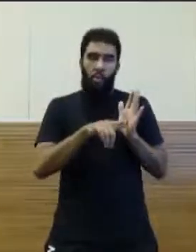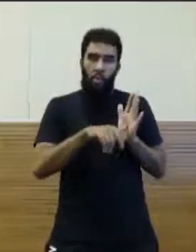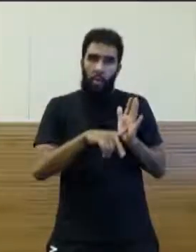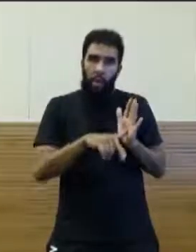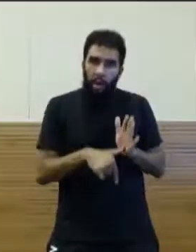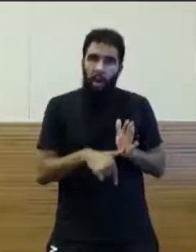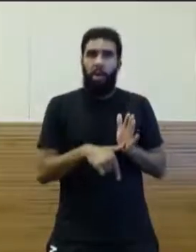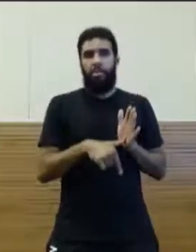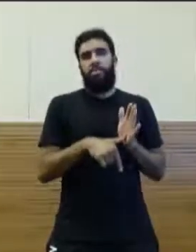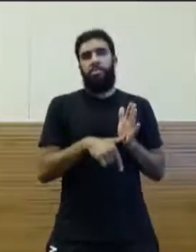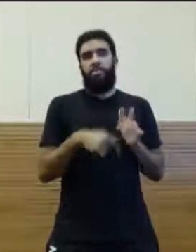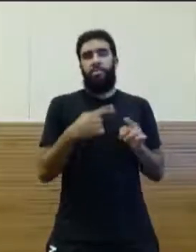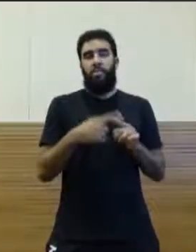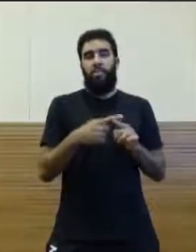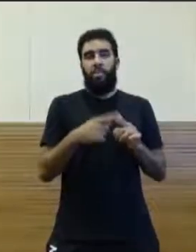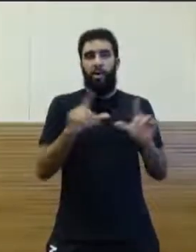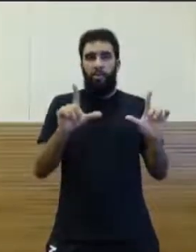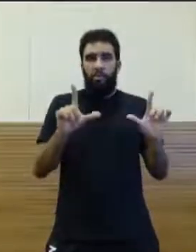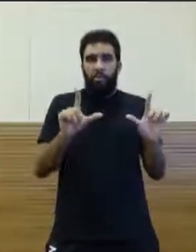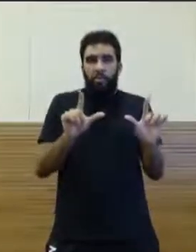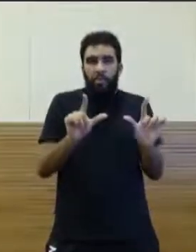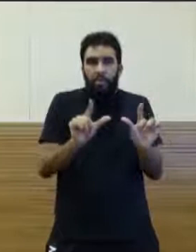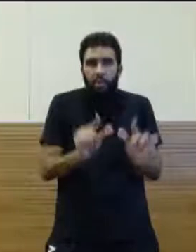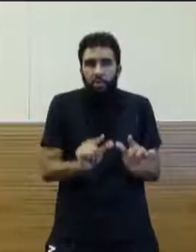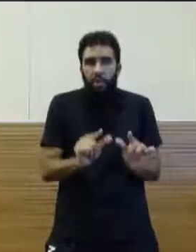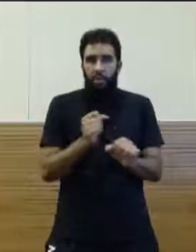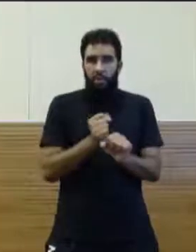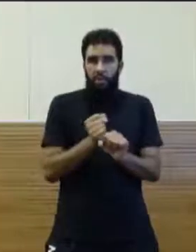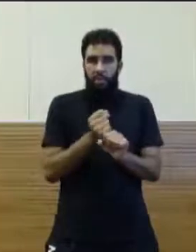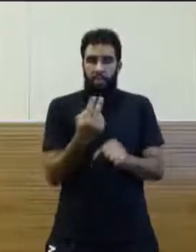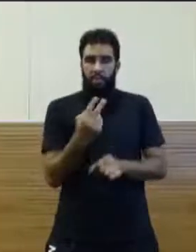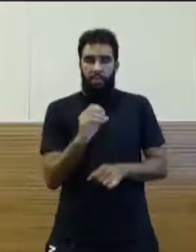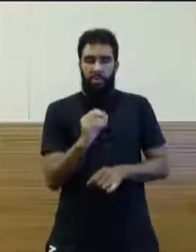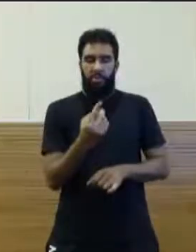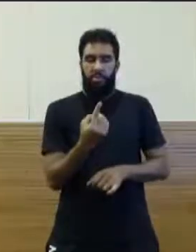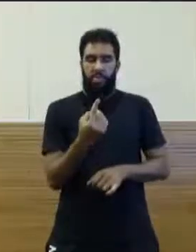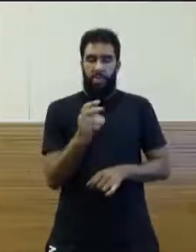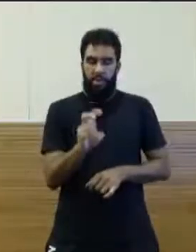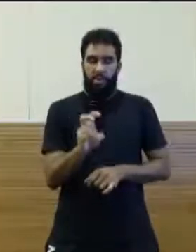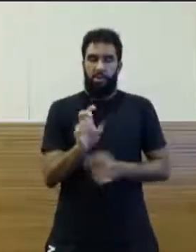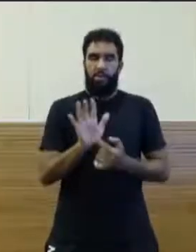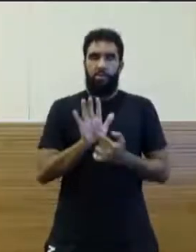with where you had a constant reduction,